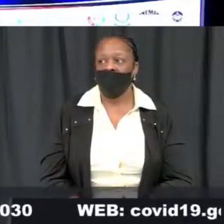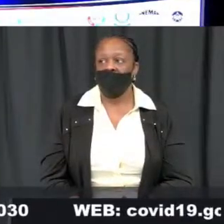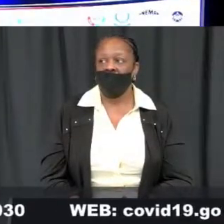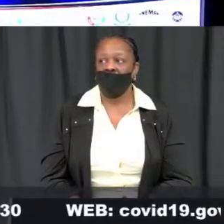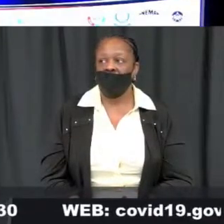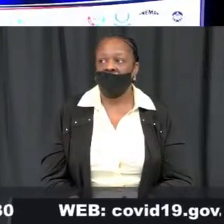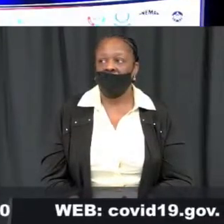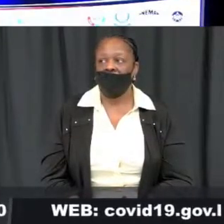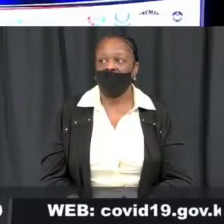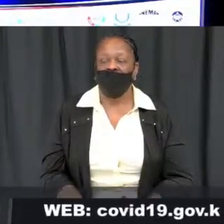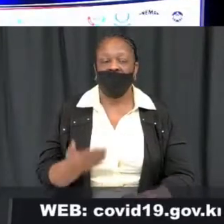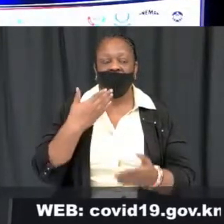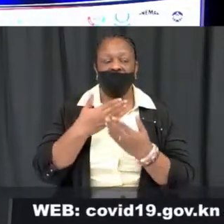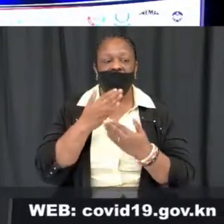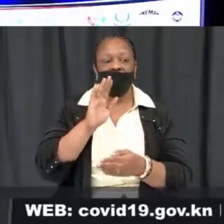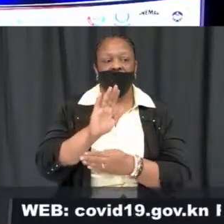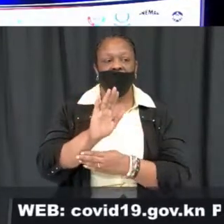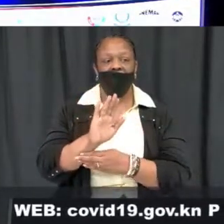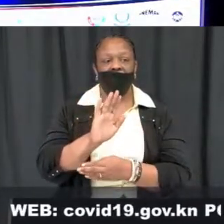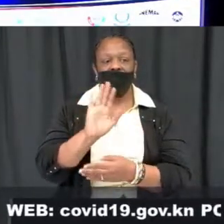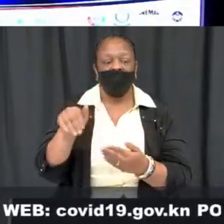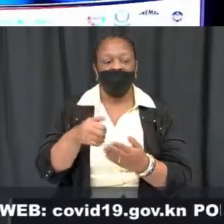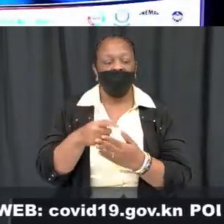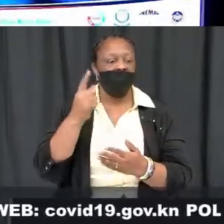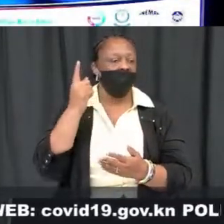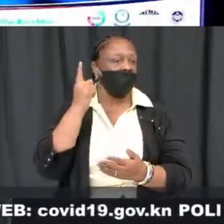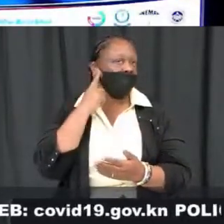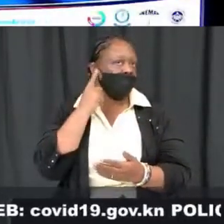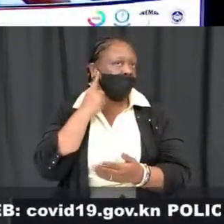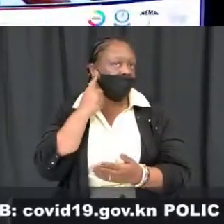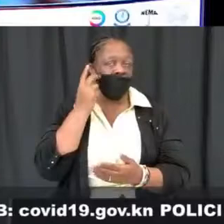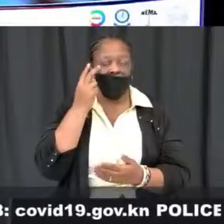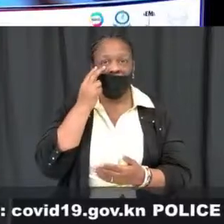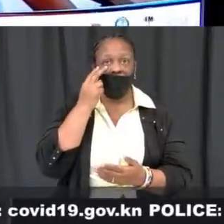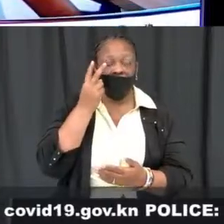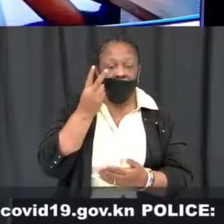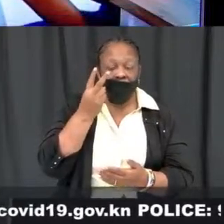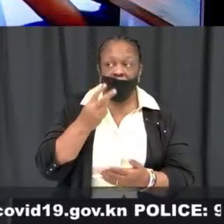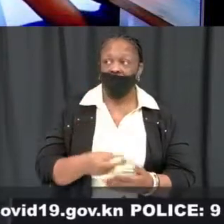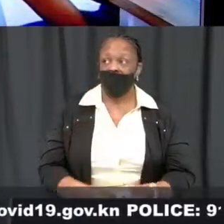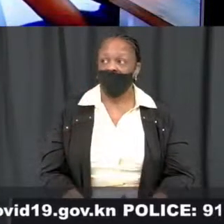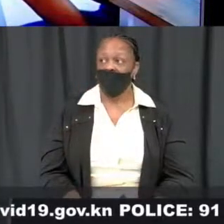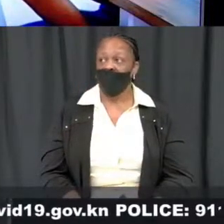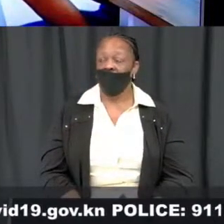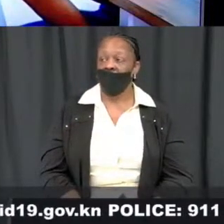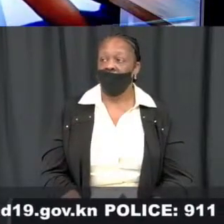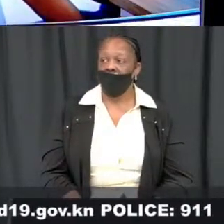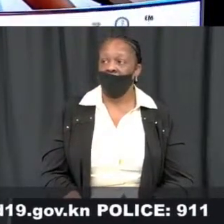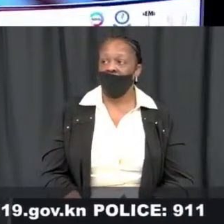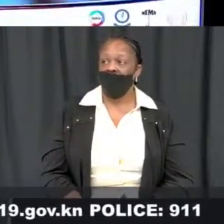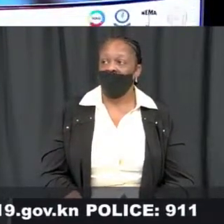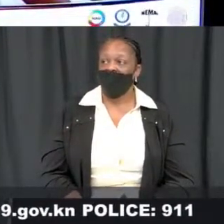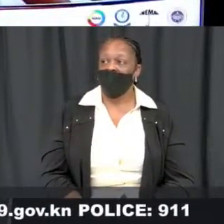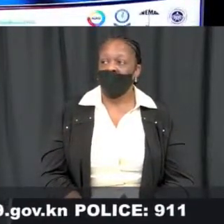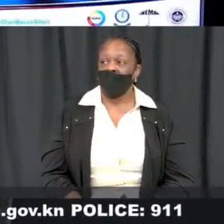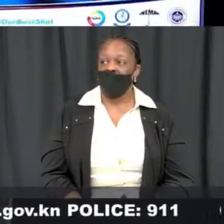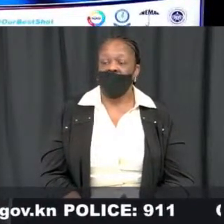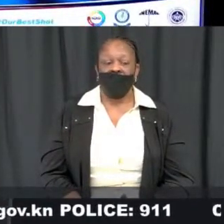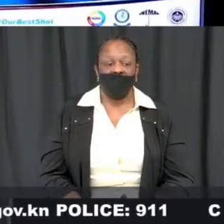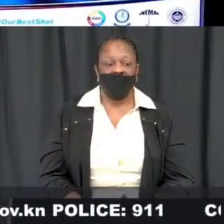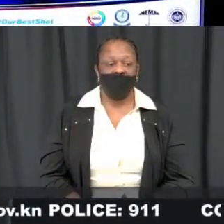A pleasant good evening to everyone listening and viewing. First of all, let me start by